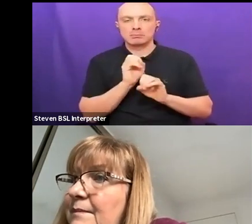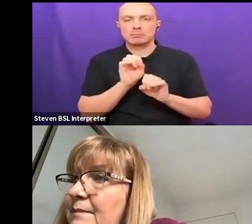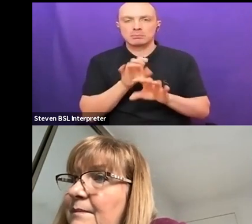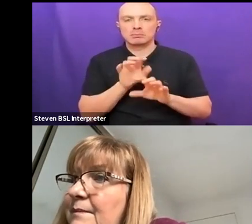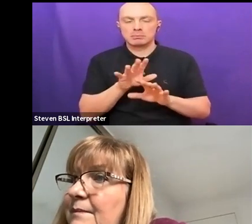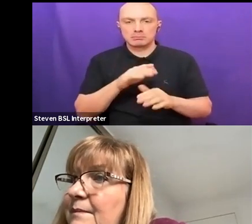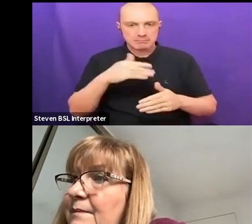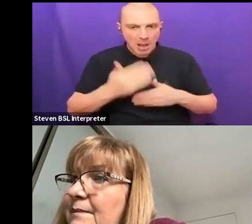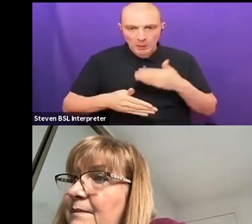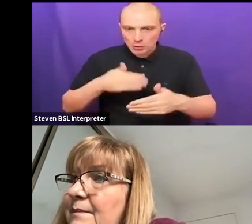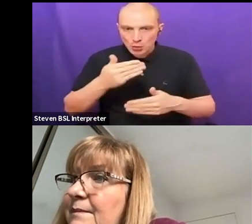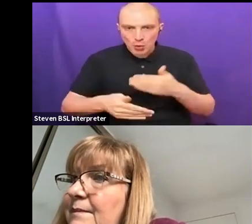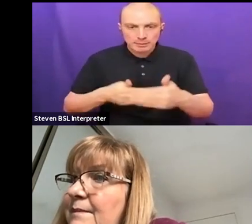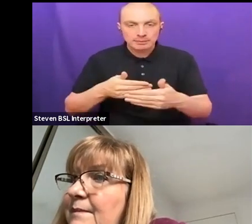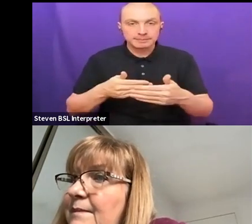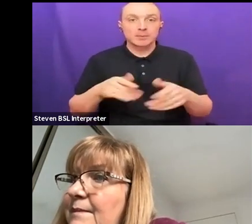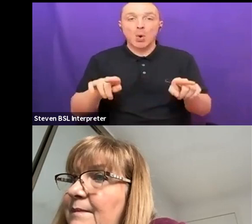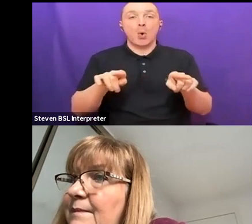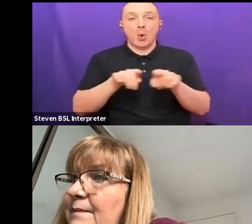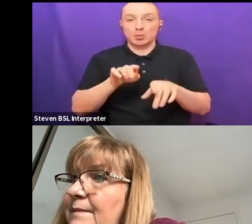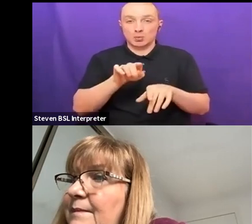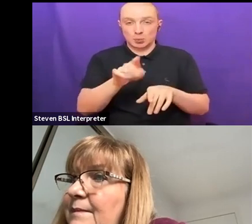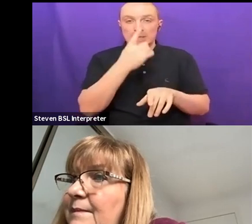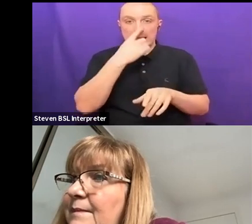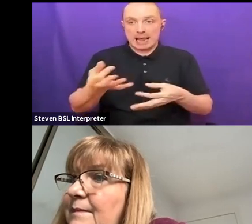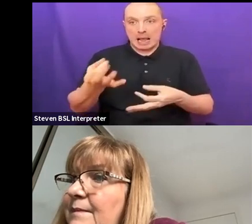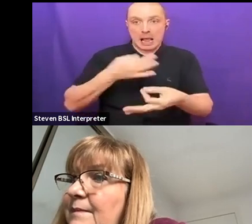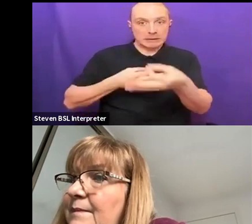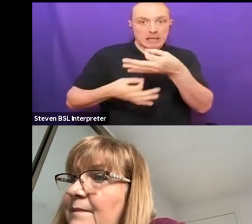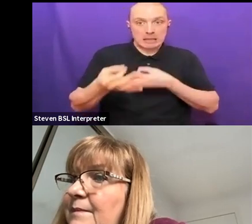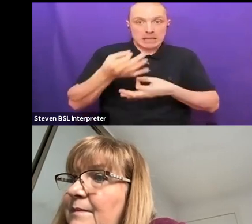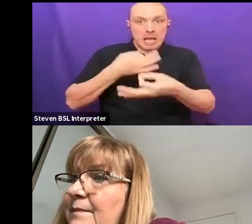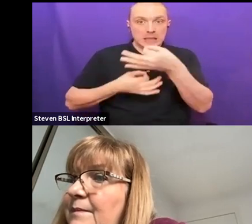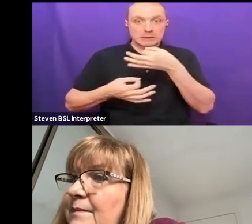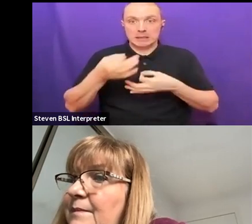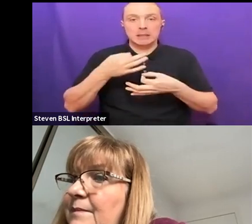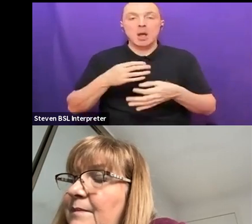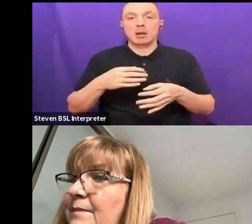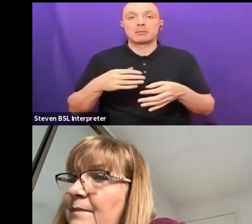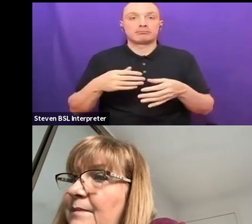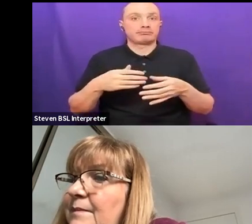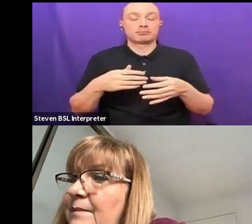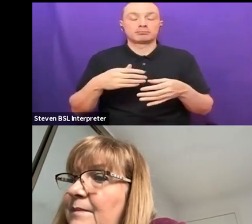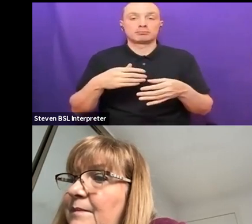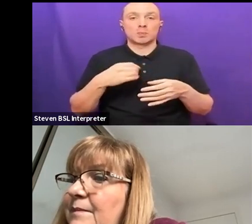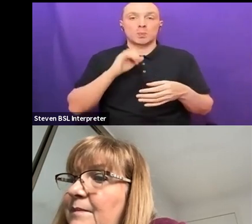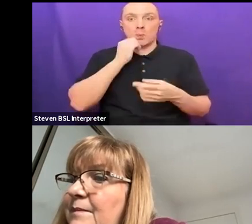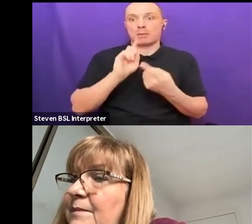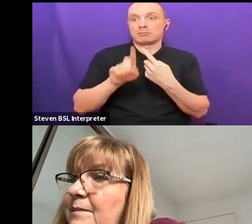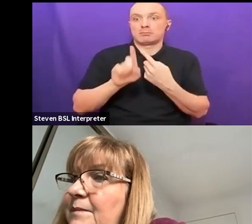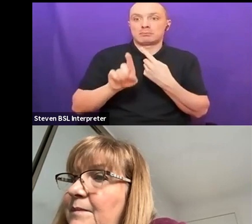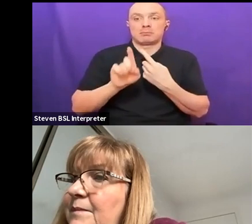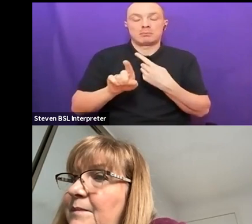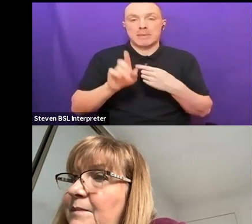said, there will be the opportunity for questions as we go along today, and I will aim for a comfort break around 11:20. So let's